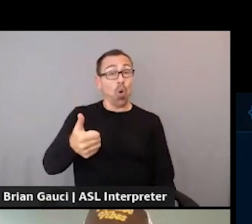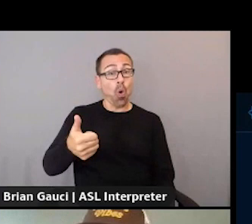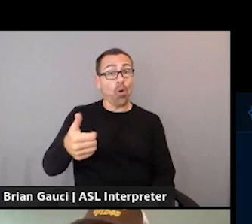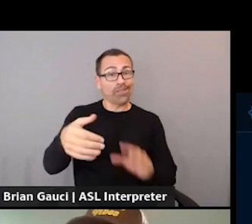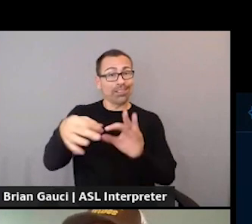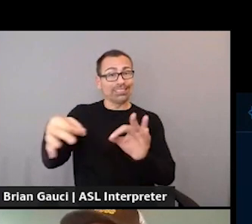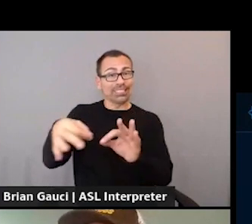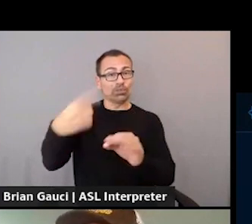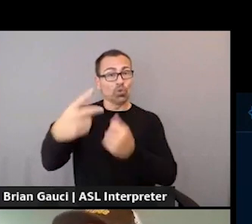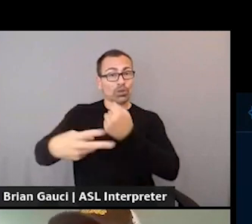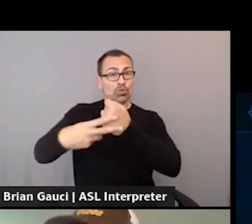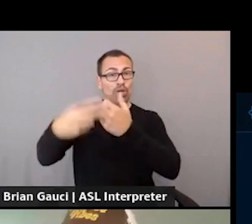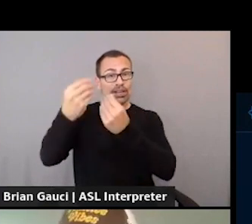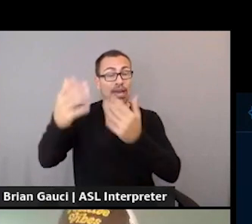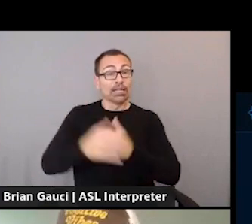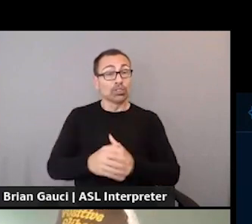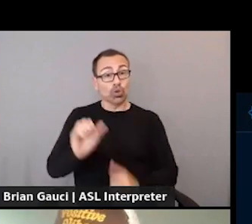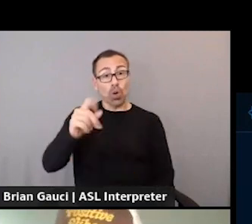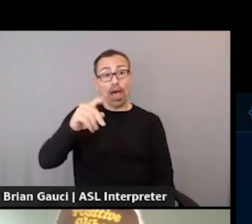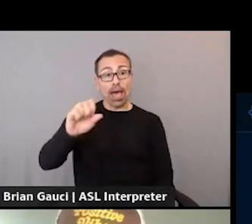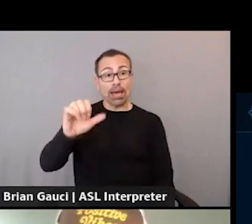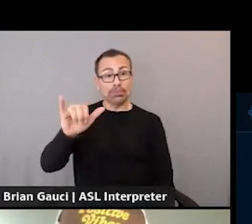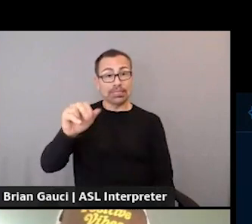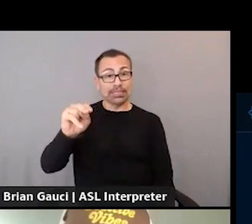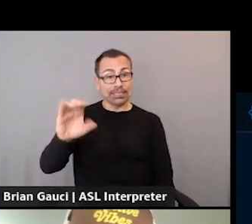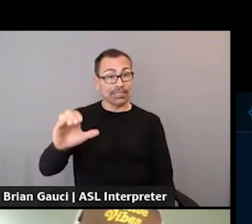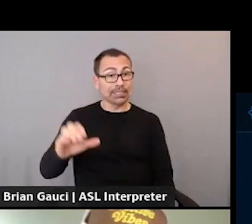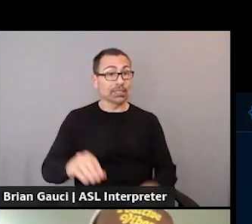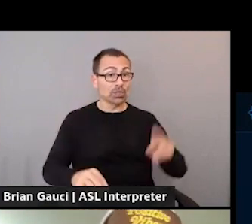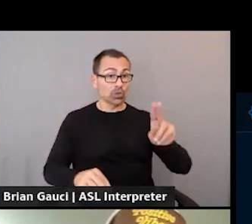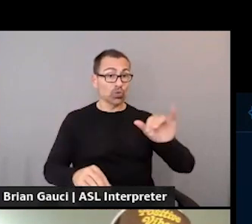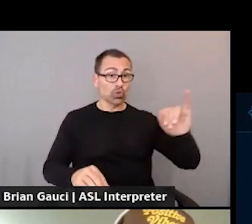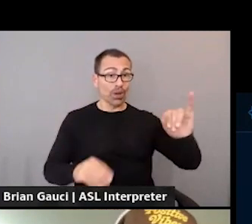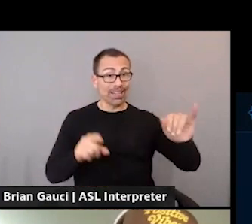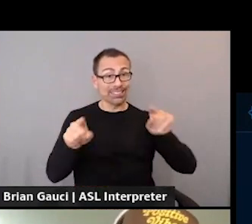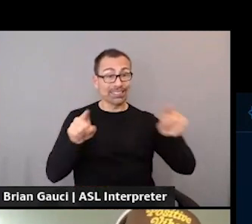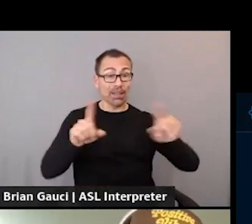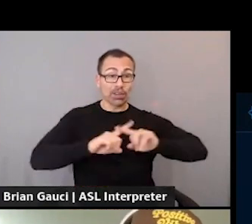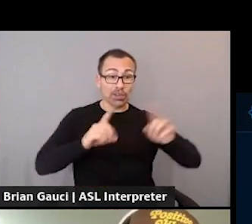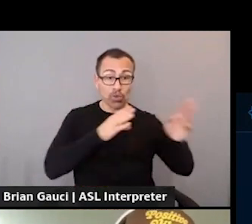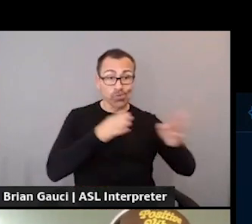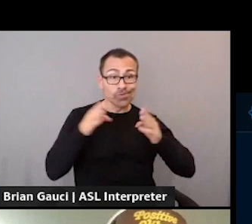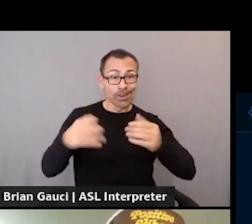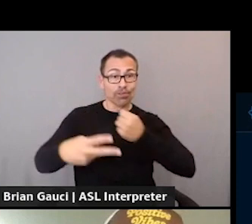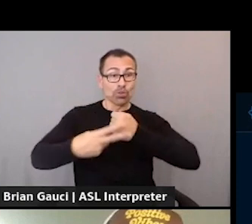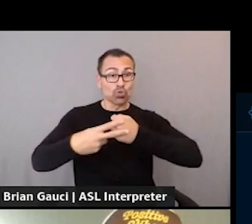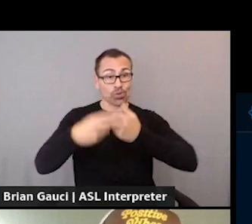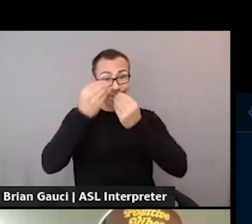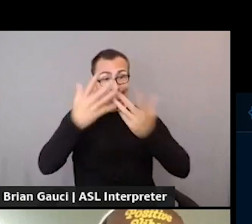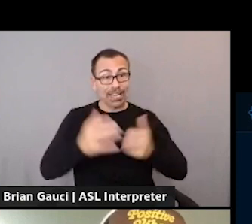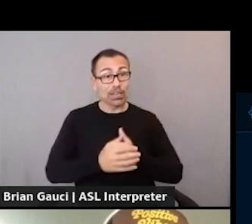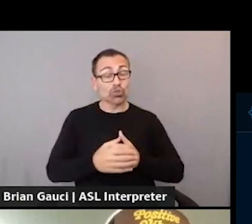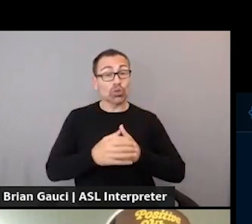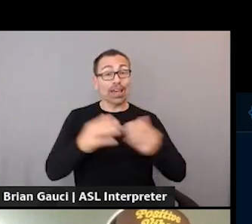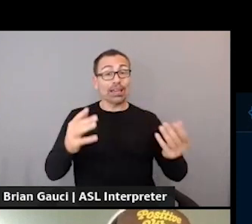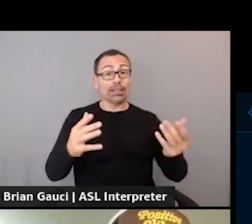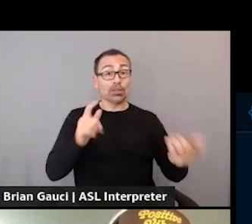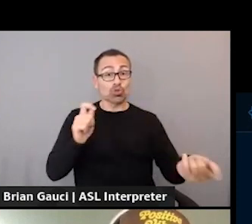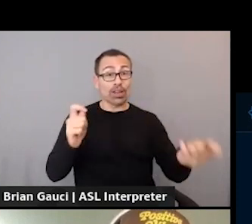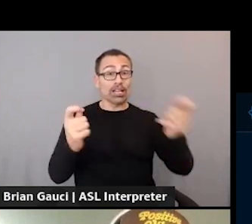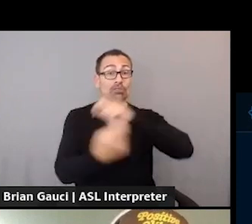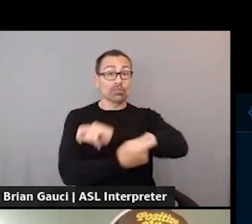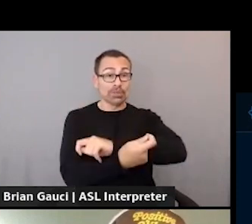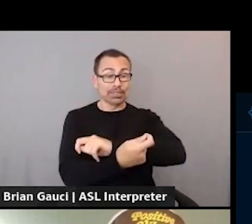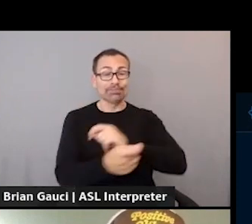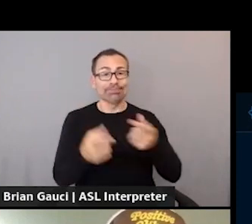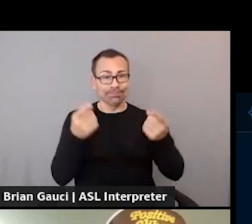and UIs each have their own way of sorting that data. So that transformation layer is automatically handled. And again, that's what we mean